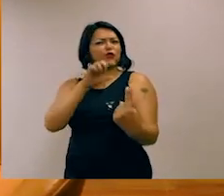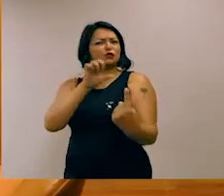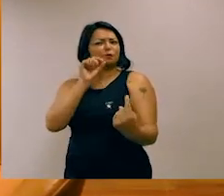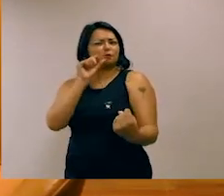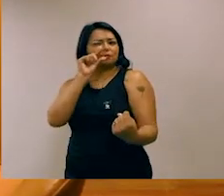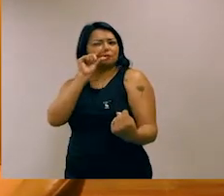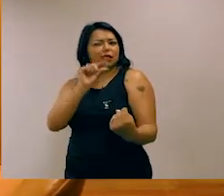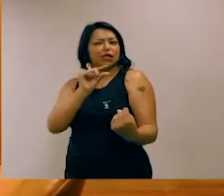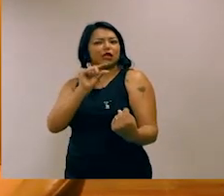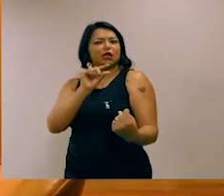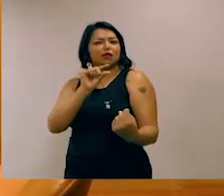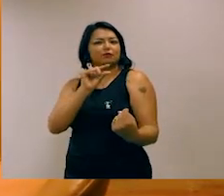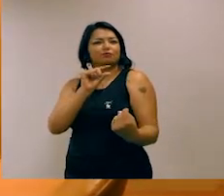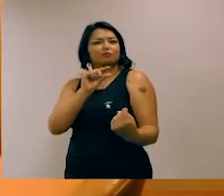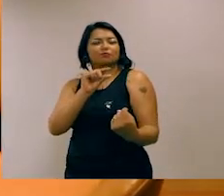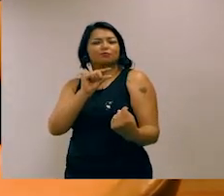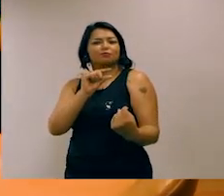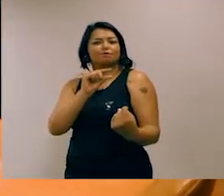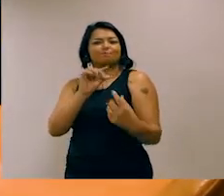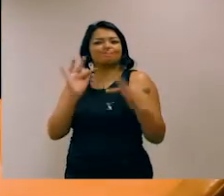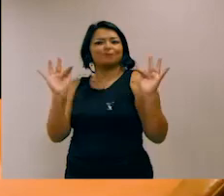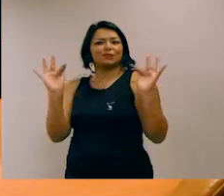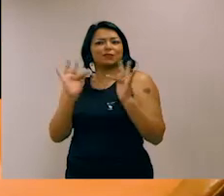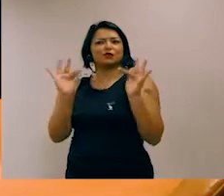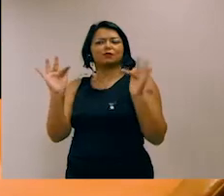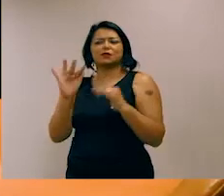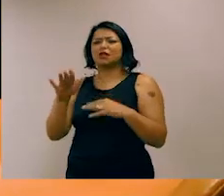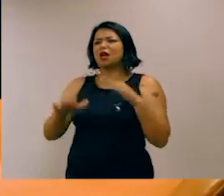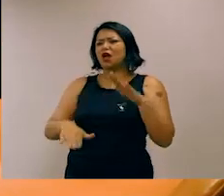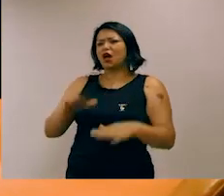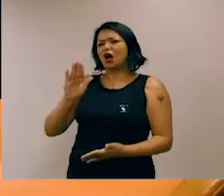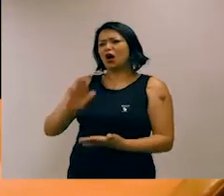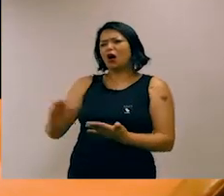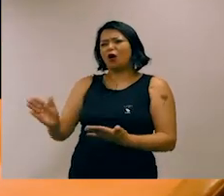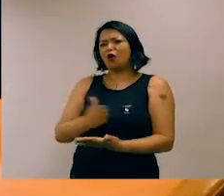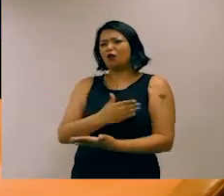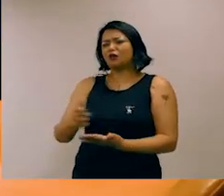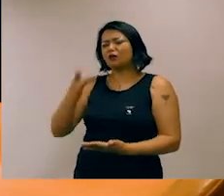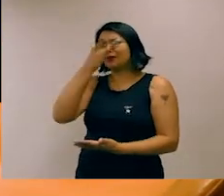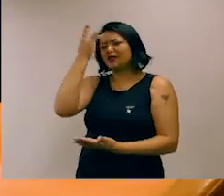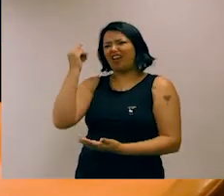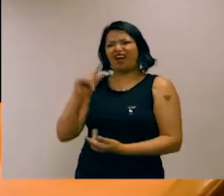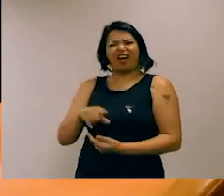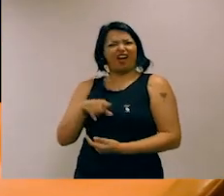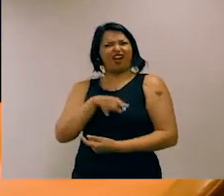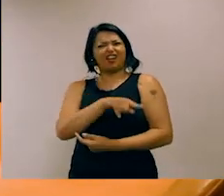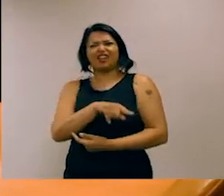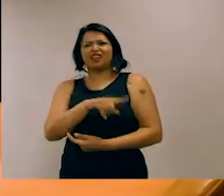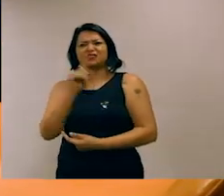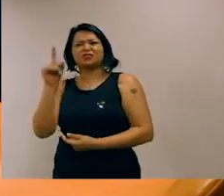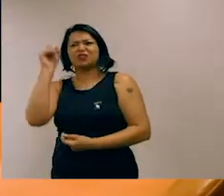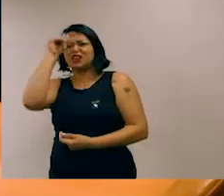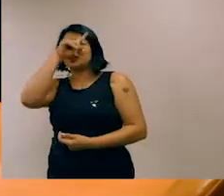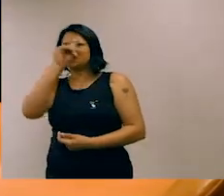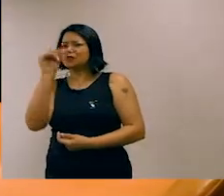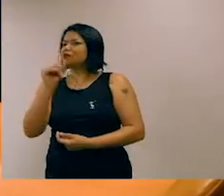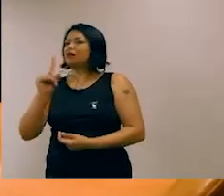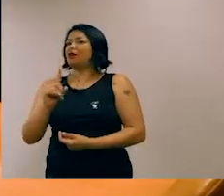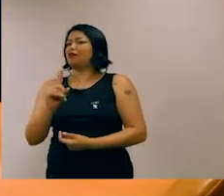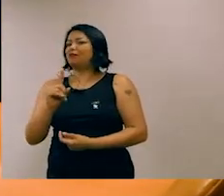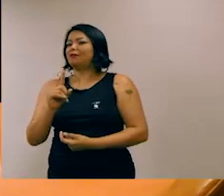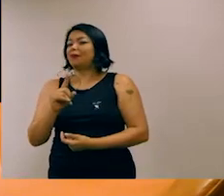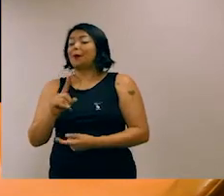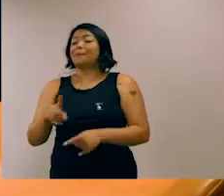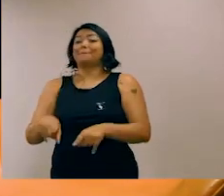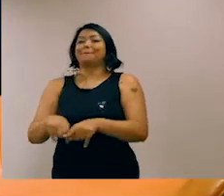that it doesn't really add friction, so it's not really hard to do, but that's part of the idea in nudges. So not to